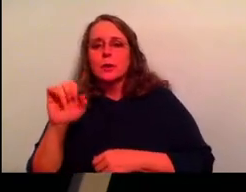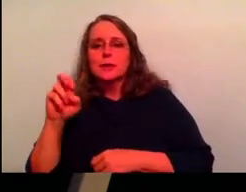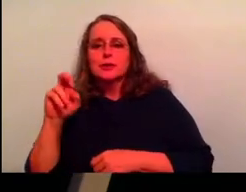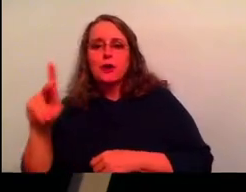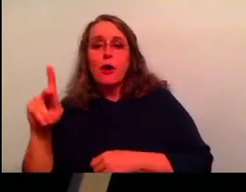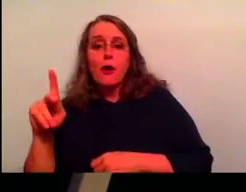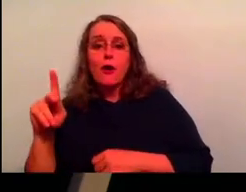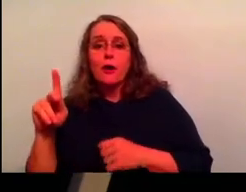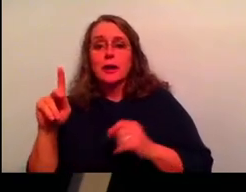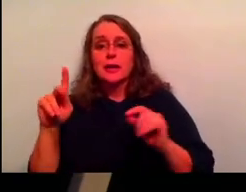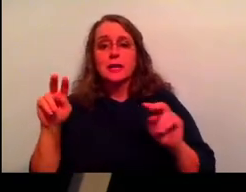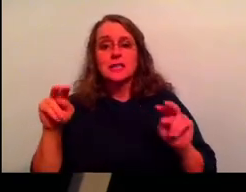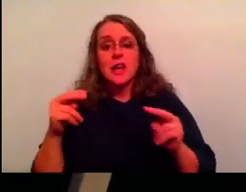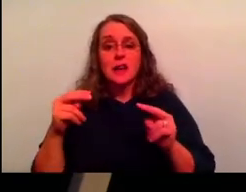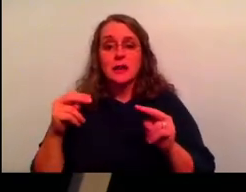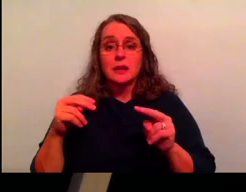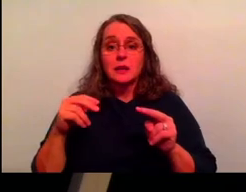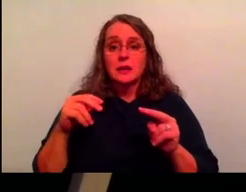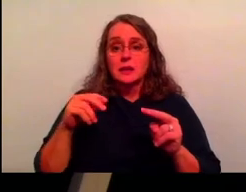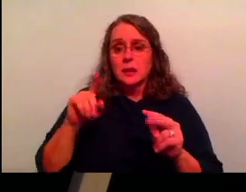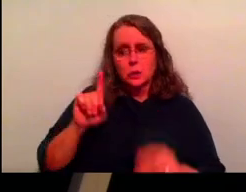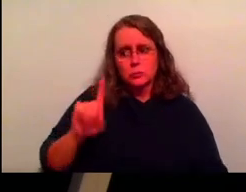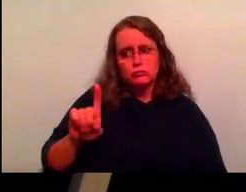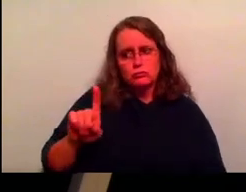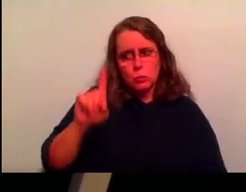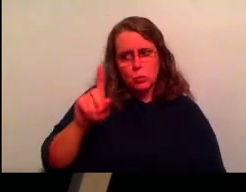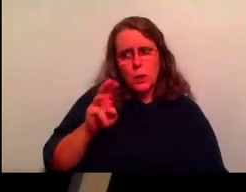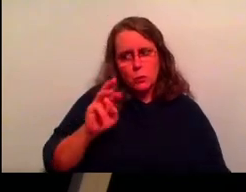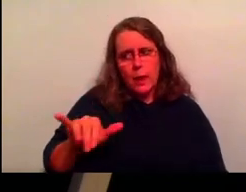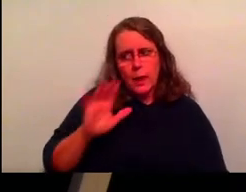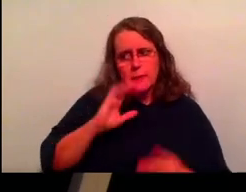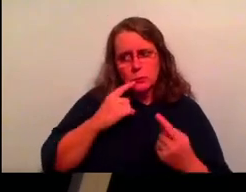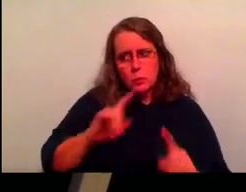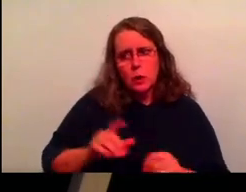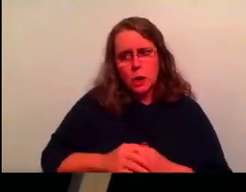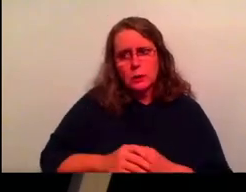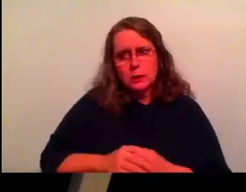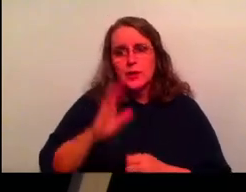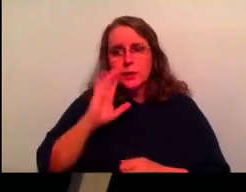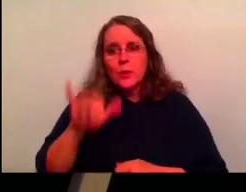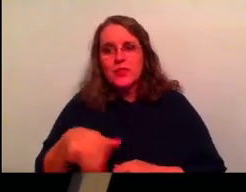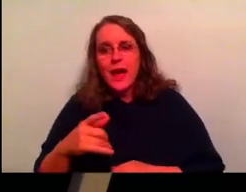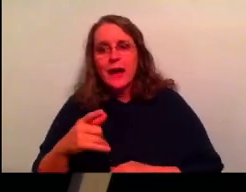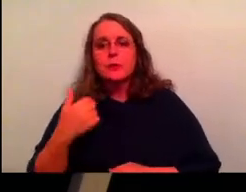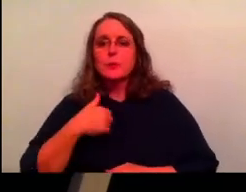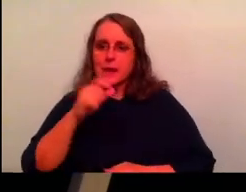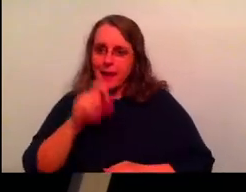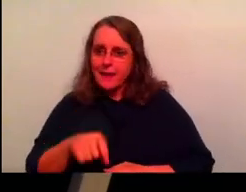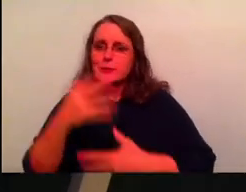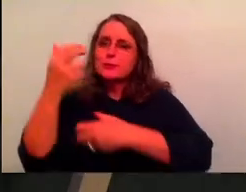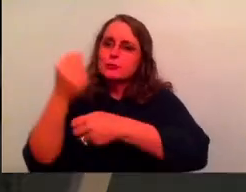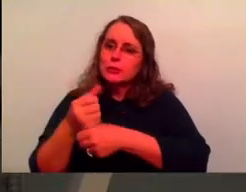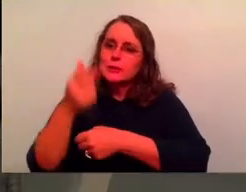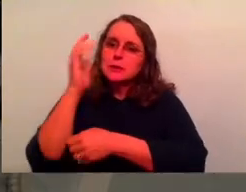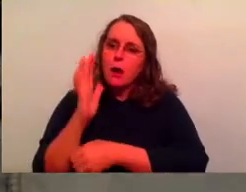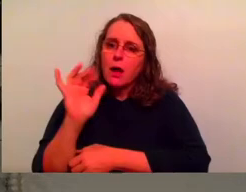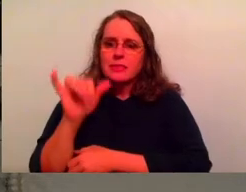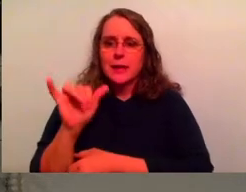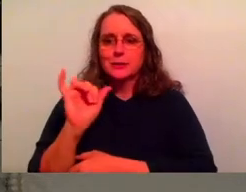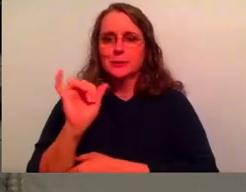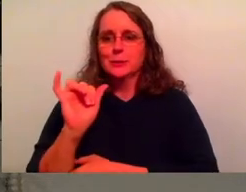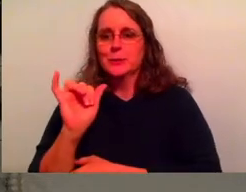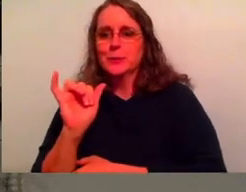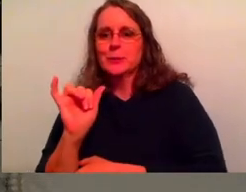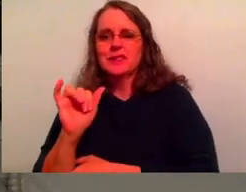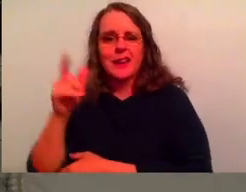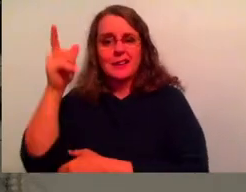Dr. Strange looks at him and does like the finger to like, there's only one way this is going to work out. You know what I'm saying? It's like, we've got to have that trust with God to where it's like, God's like, Hey, this,